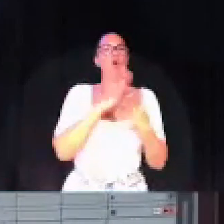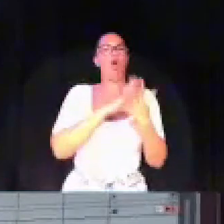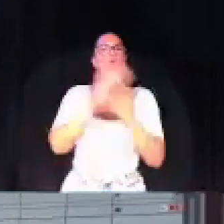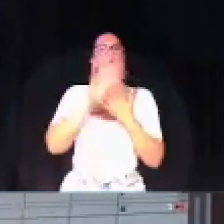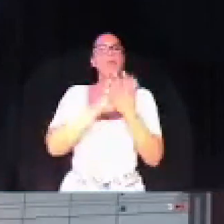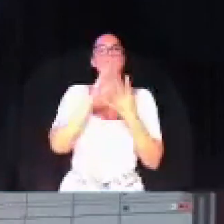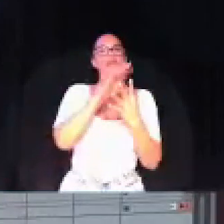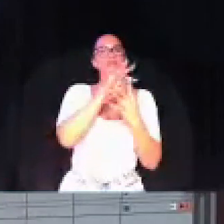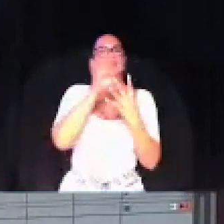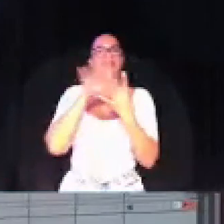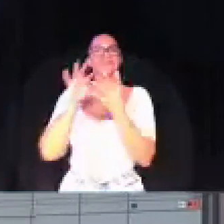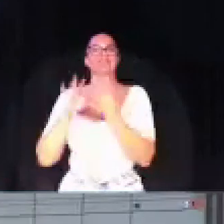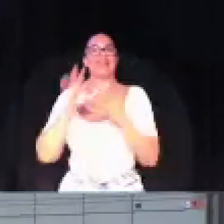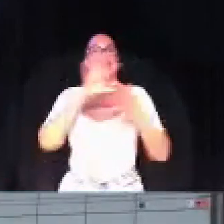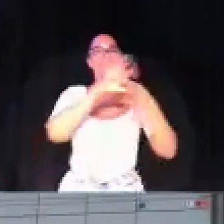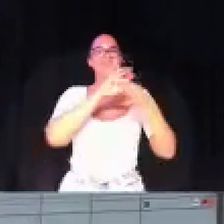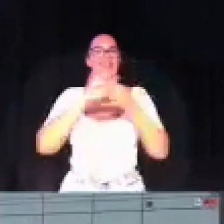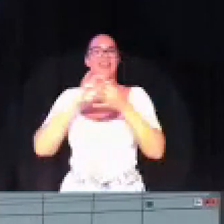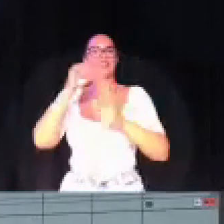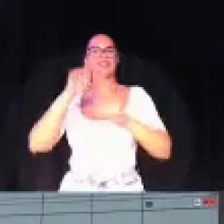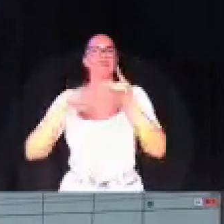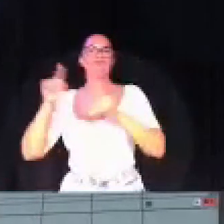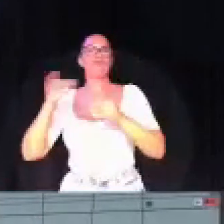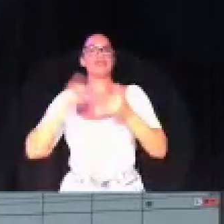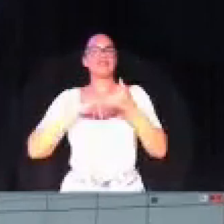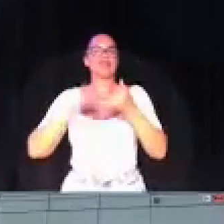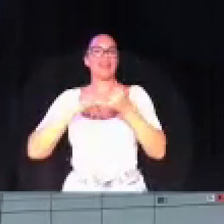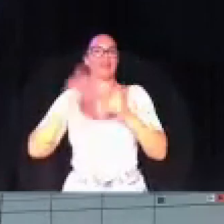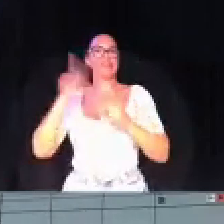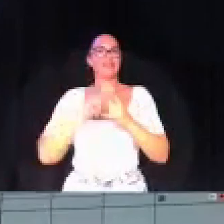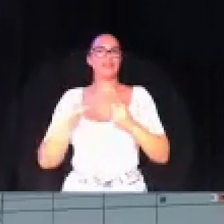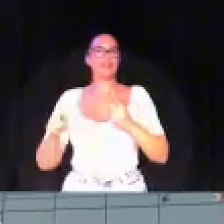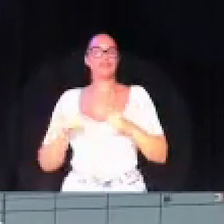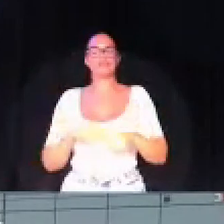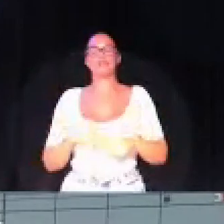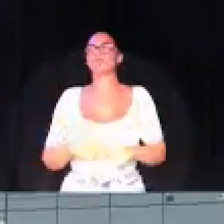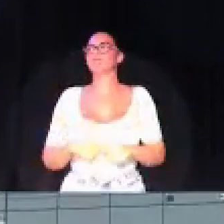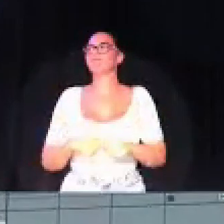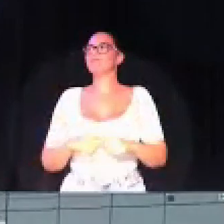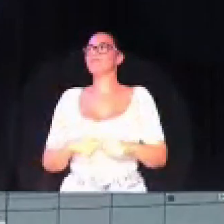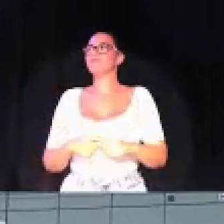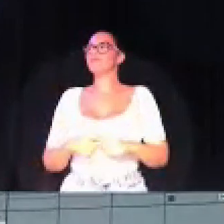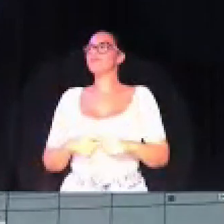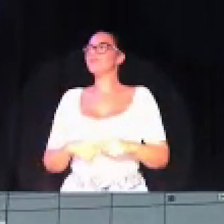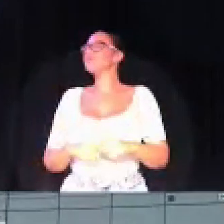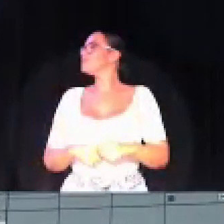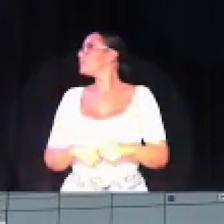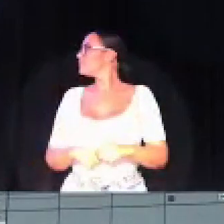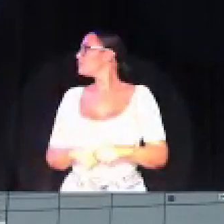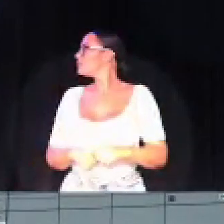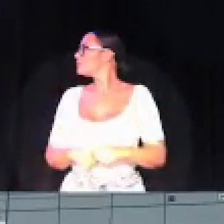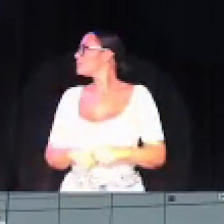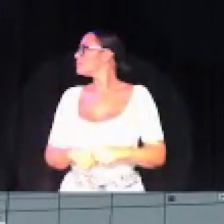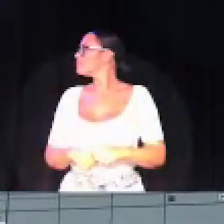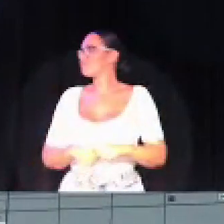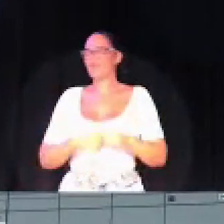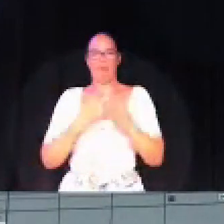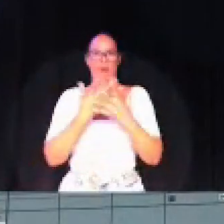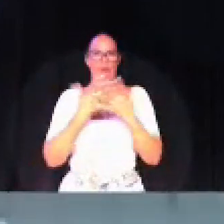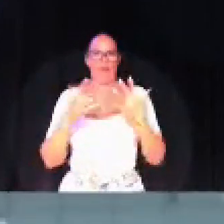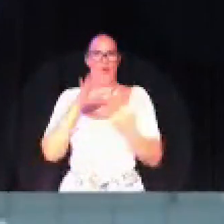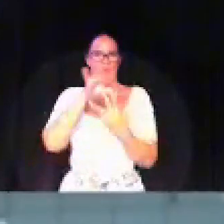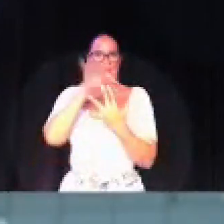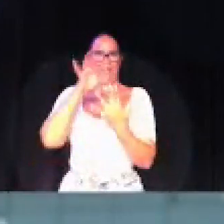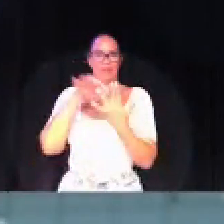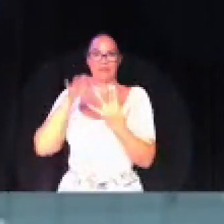to different sensors. I should probably show you, sorry. So there's AM drone here. So there's lots of options. Pretty